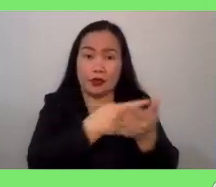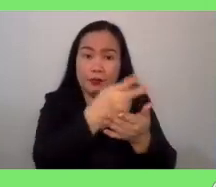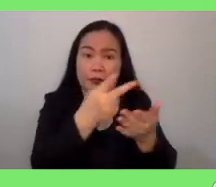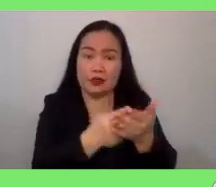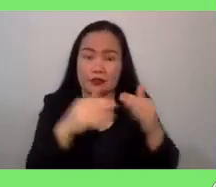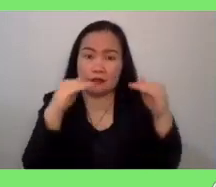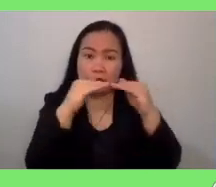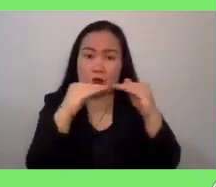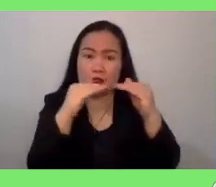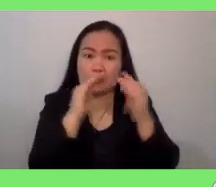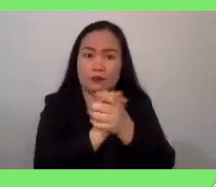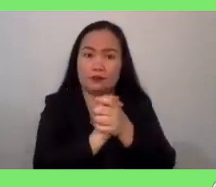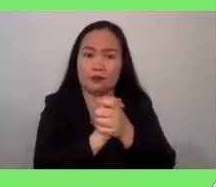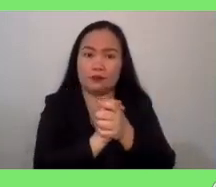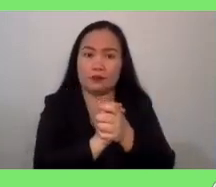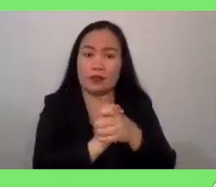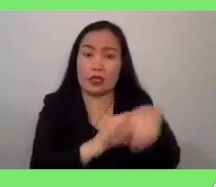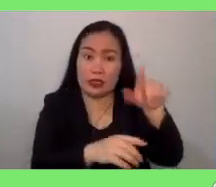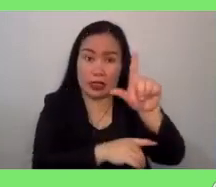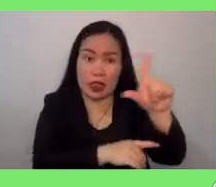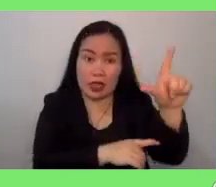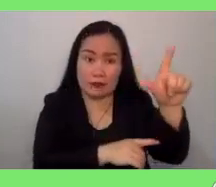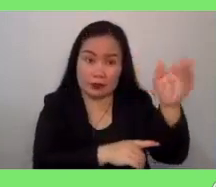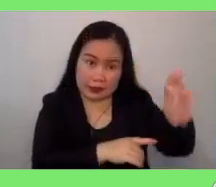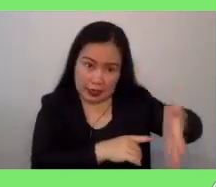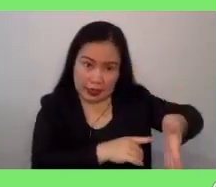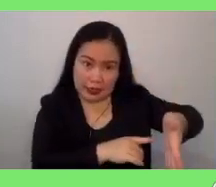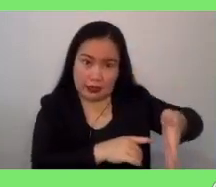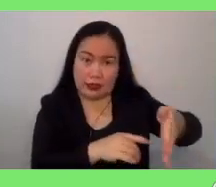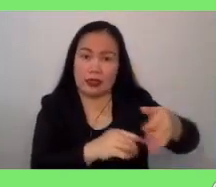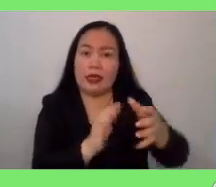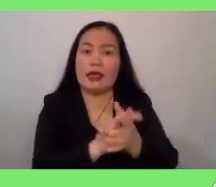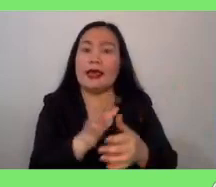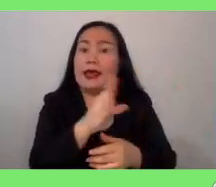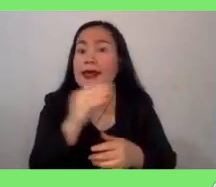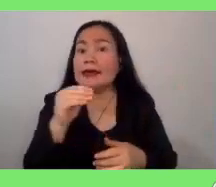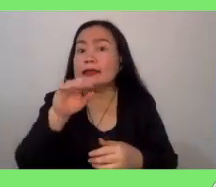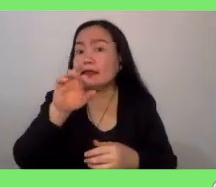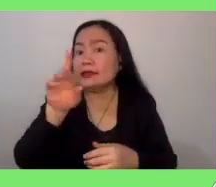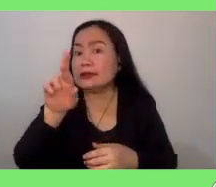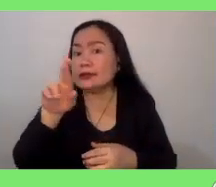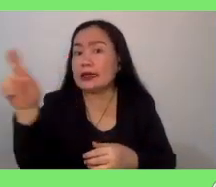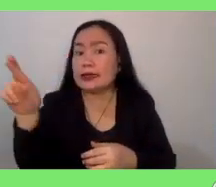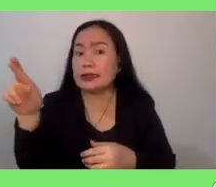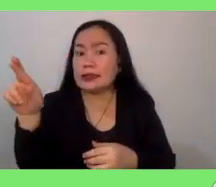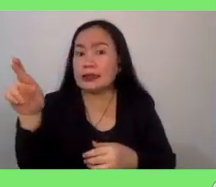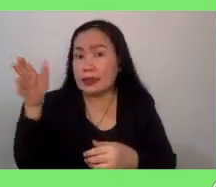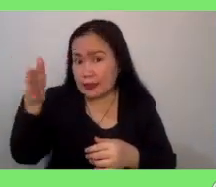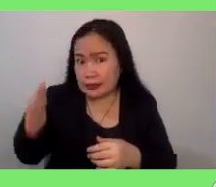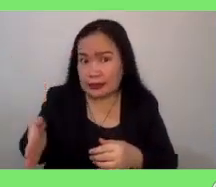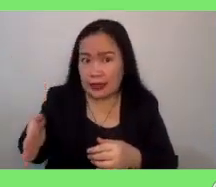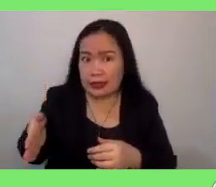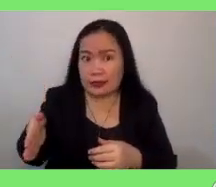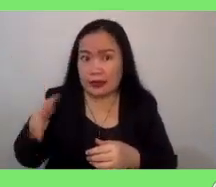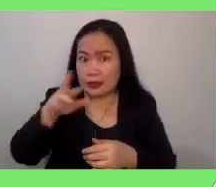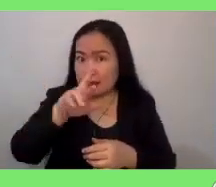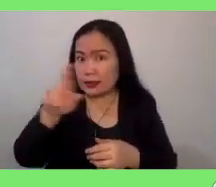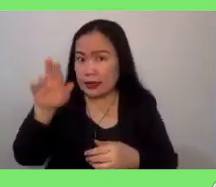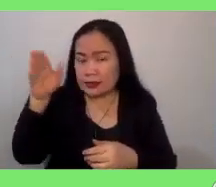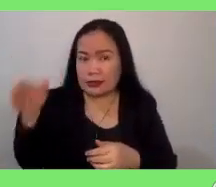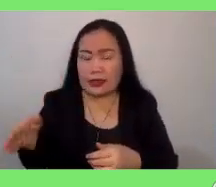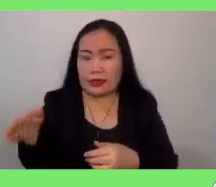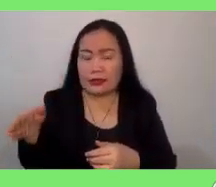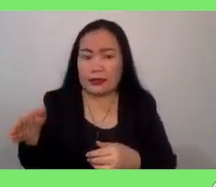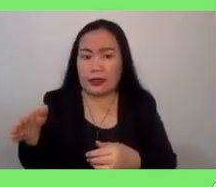of the equation. So, the left side of the equation and the right side of the equation. And of course,